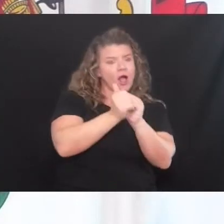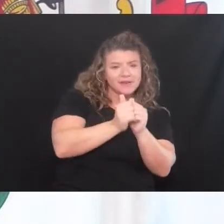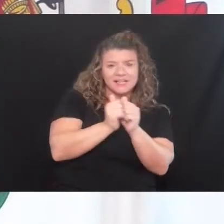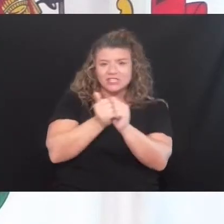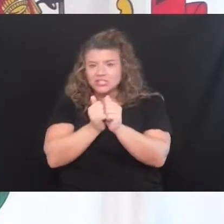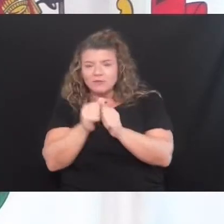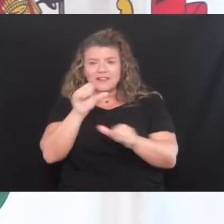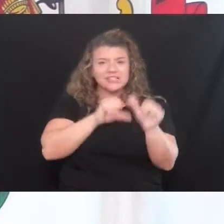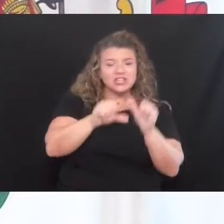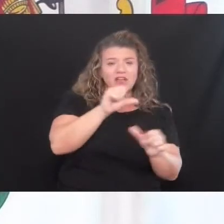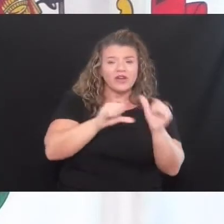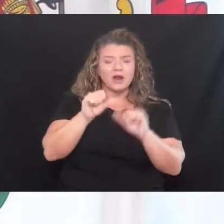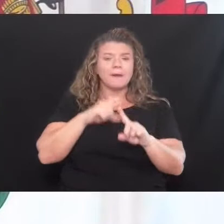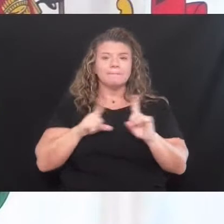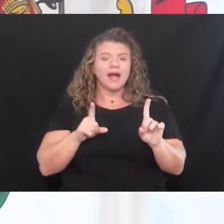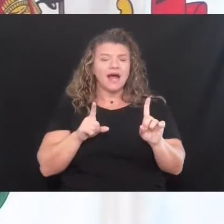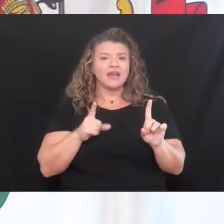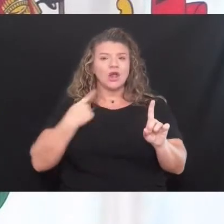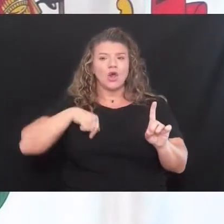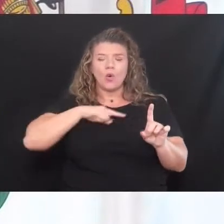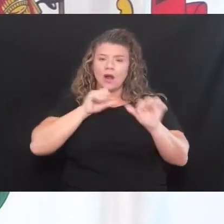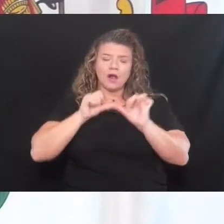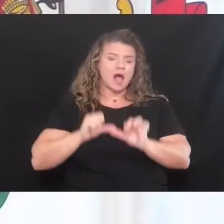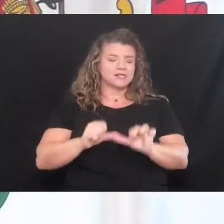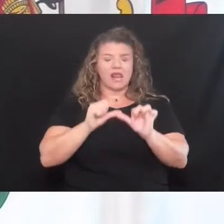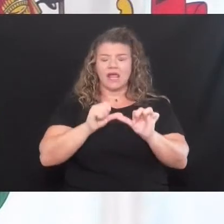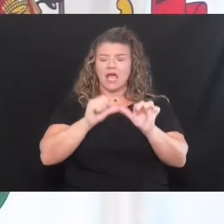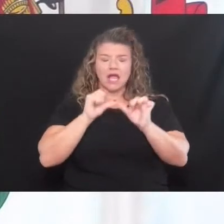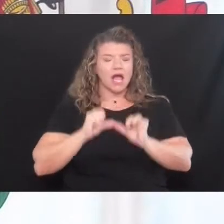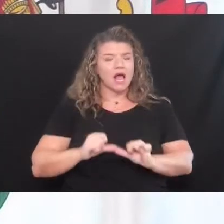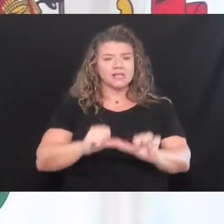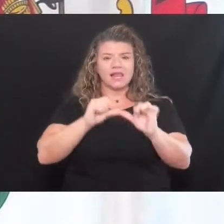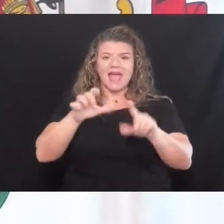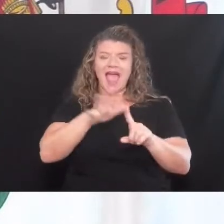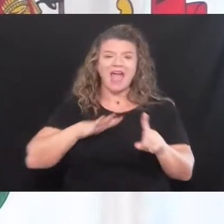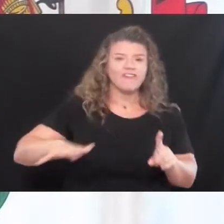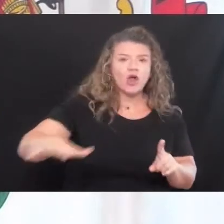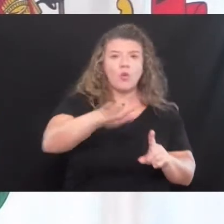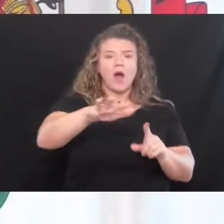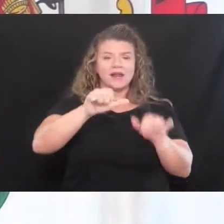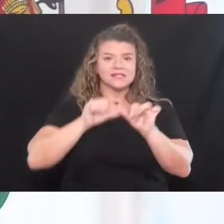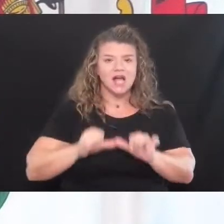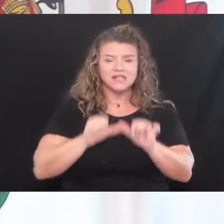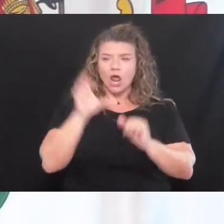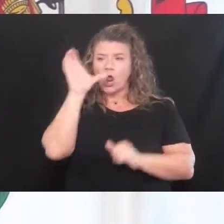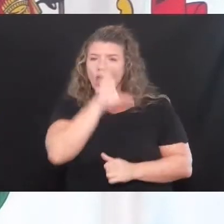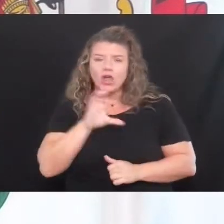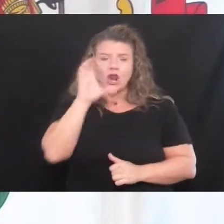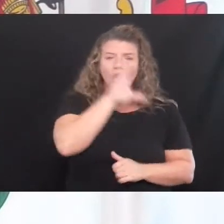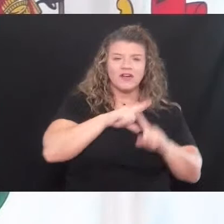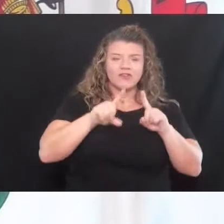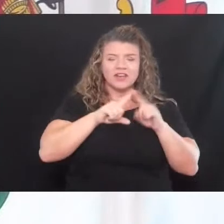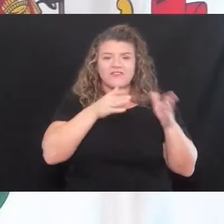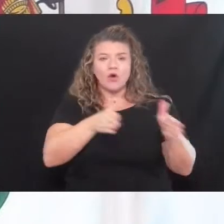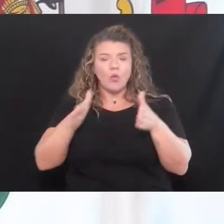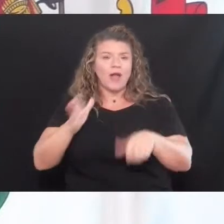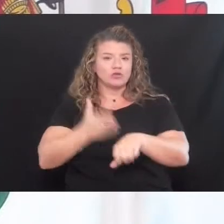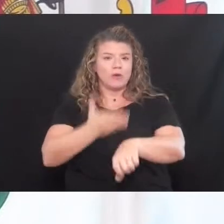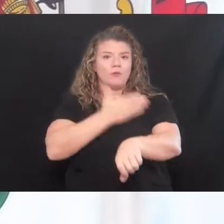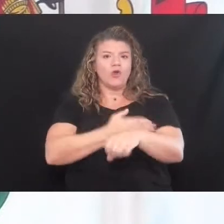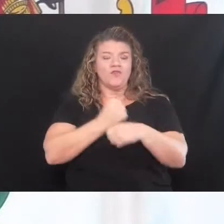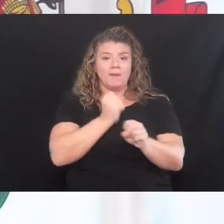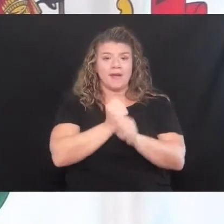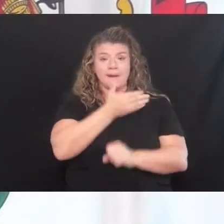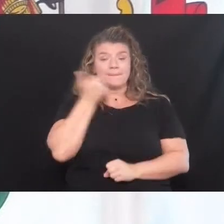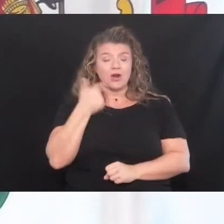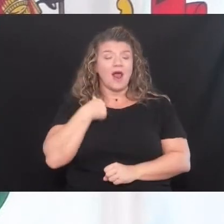them. And but we're constantly, everybody is constantly looking for ways to make it better. I'll